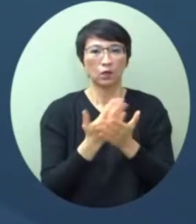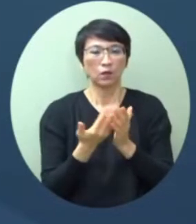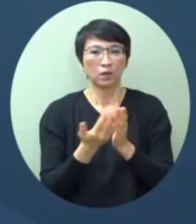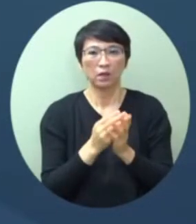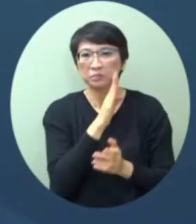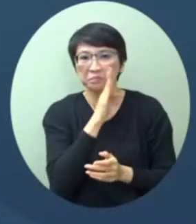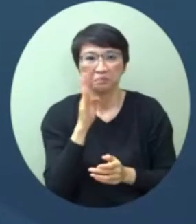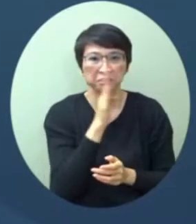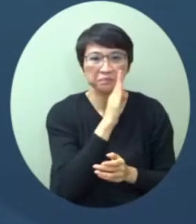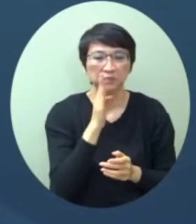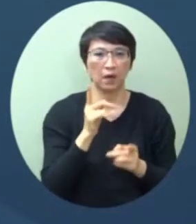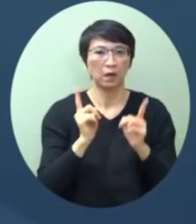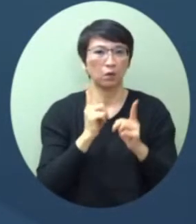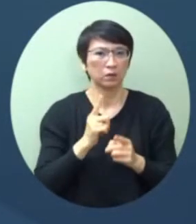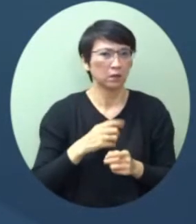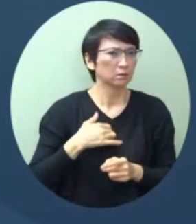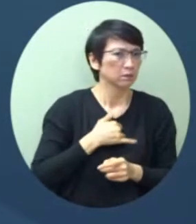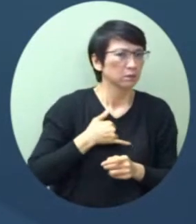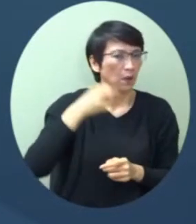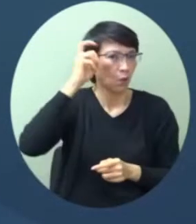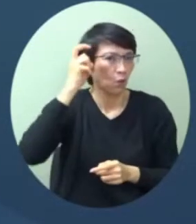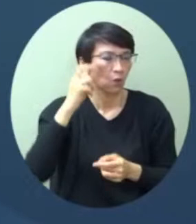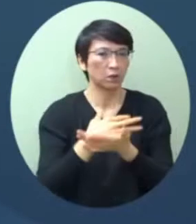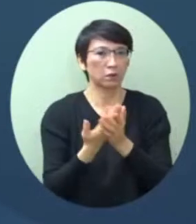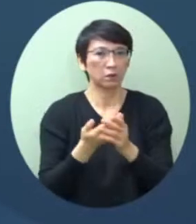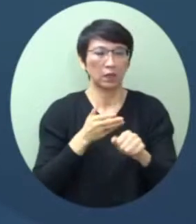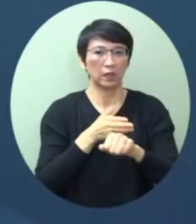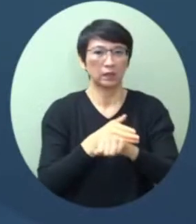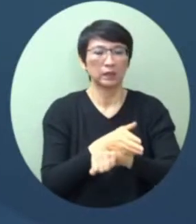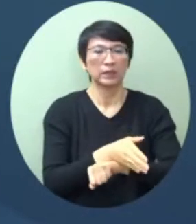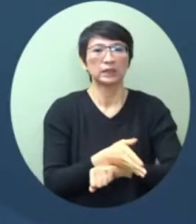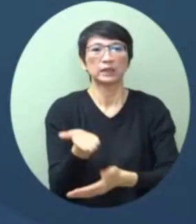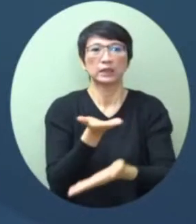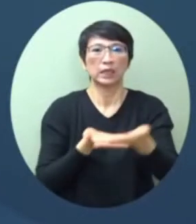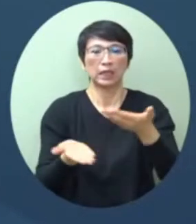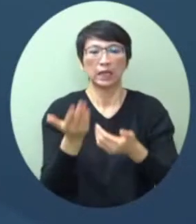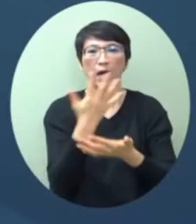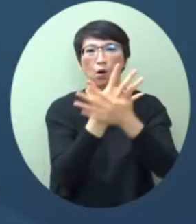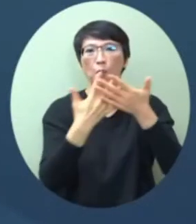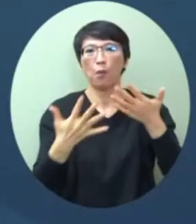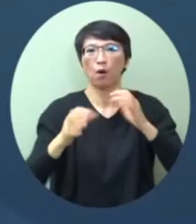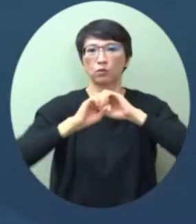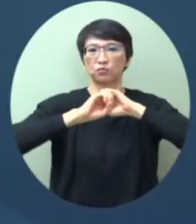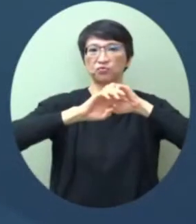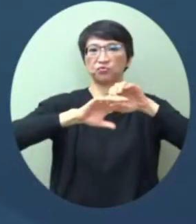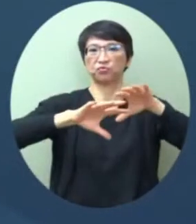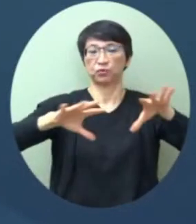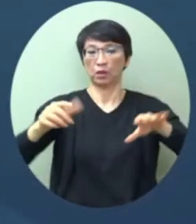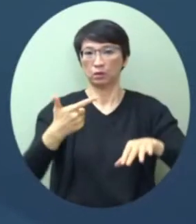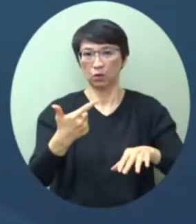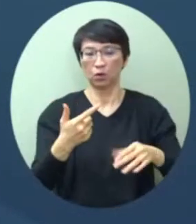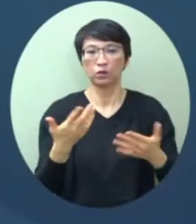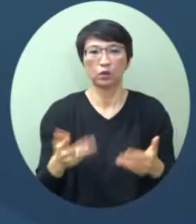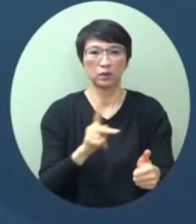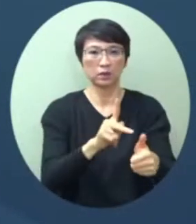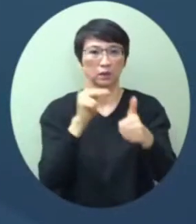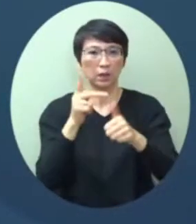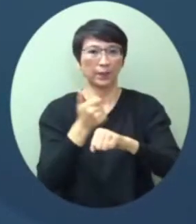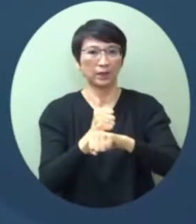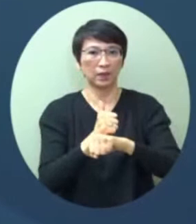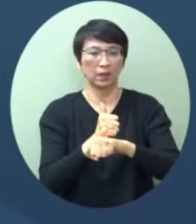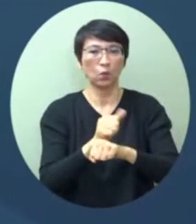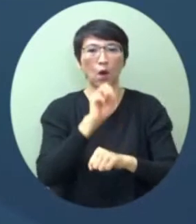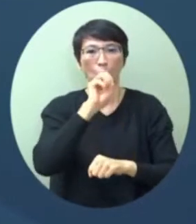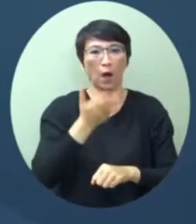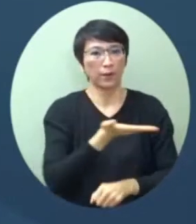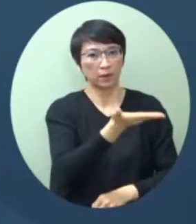easily, in particular when there are rumors and speculations appearing on social media from time to time. So I'd like to